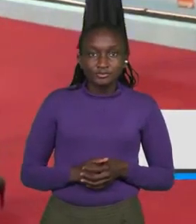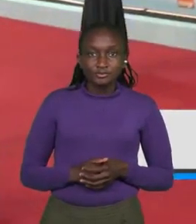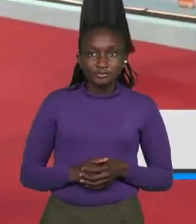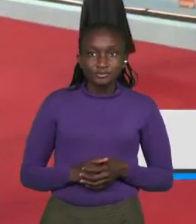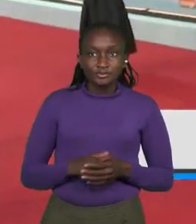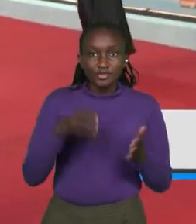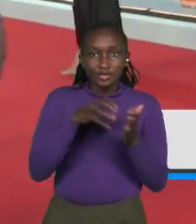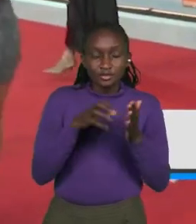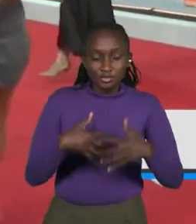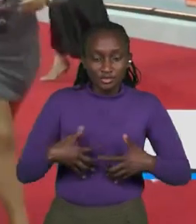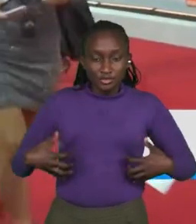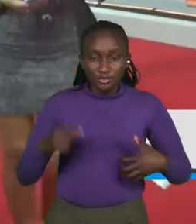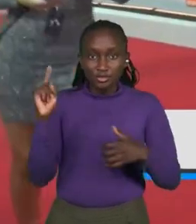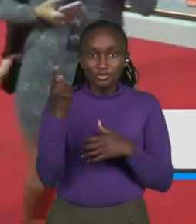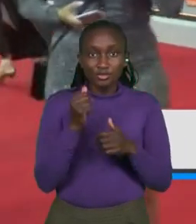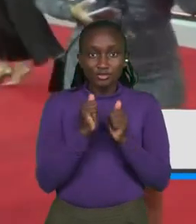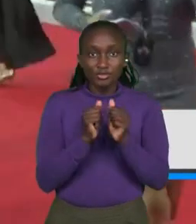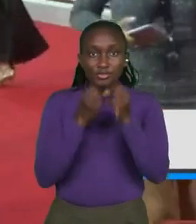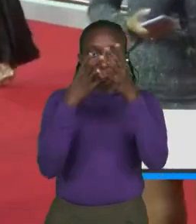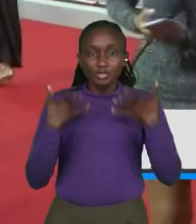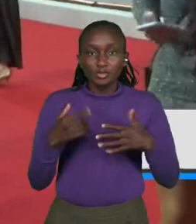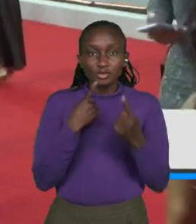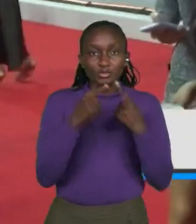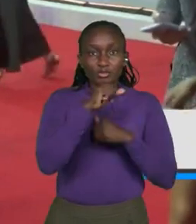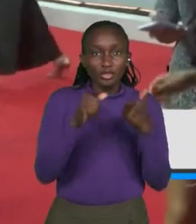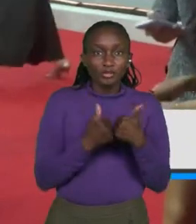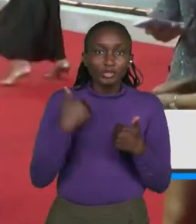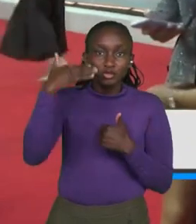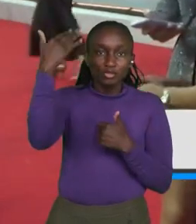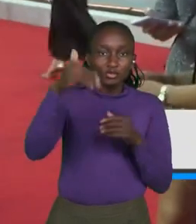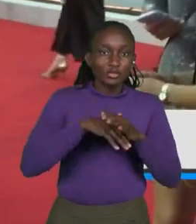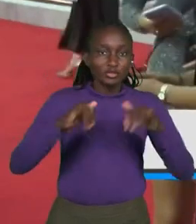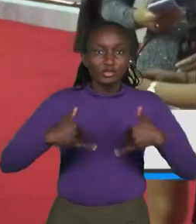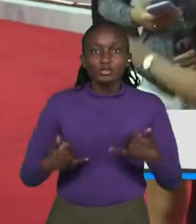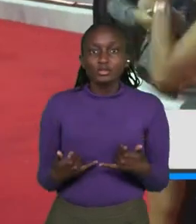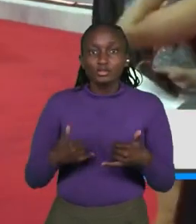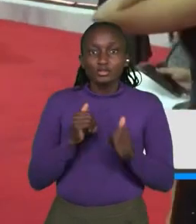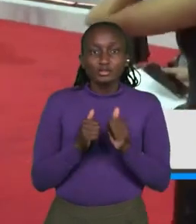The case of refugees is one that many people talk about. It's always on the news and is